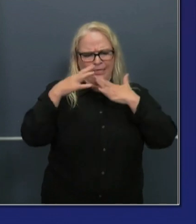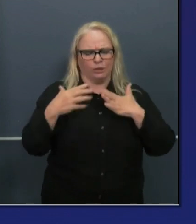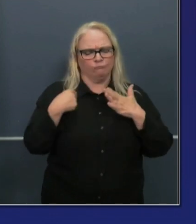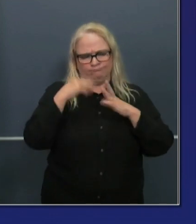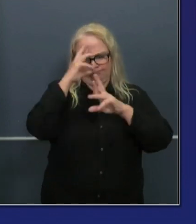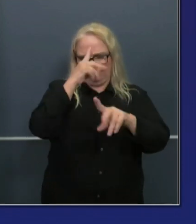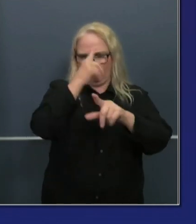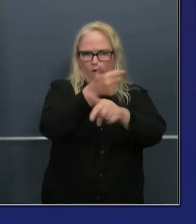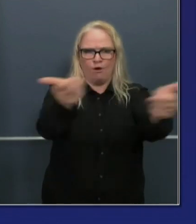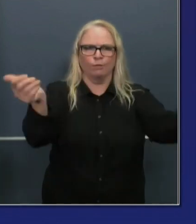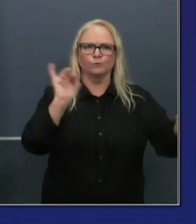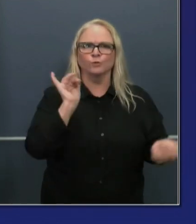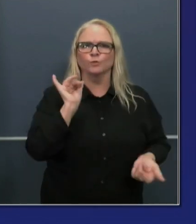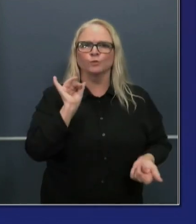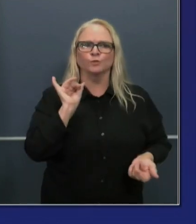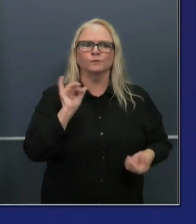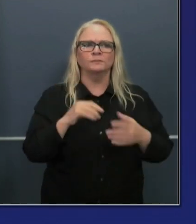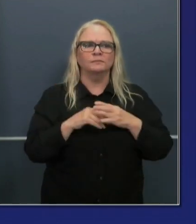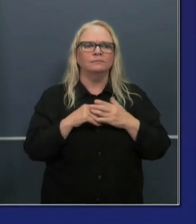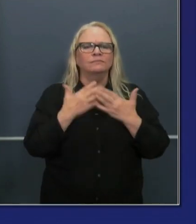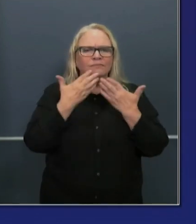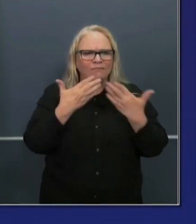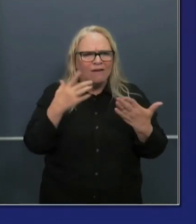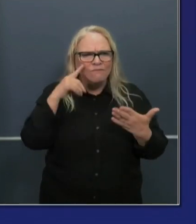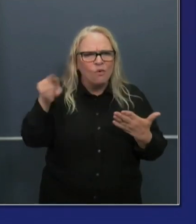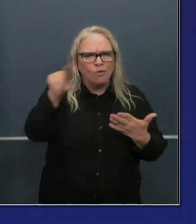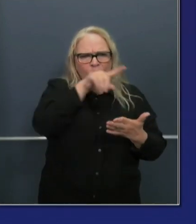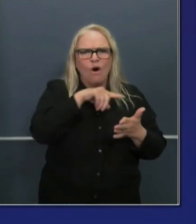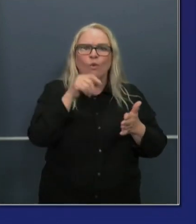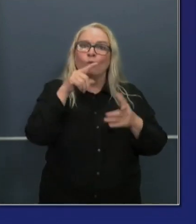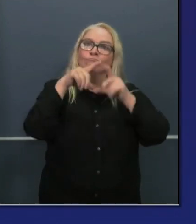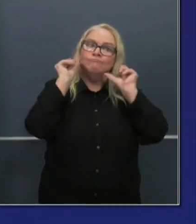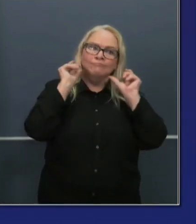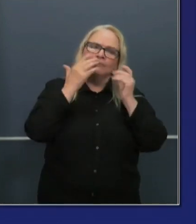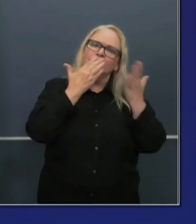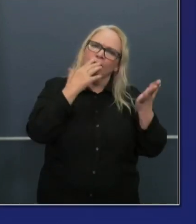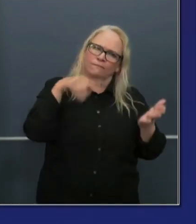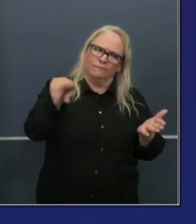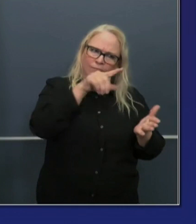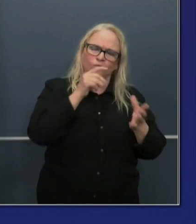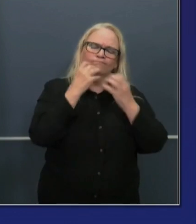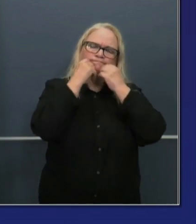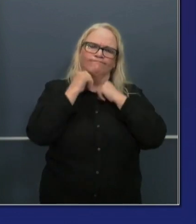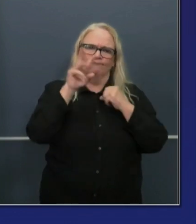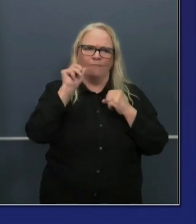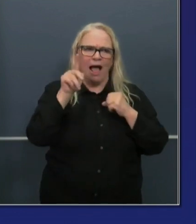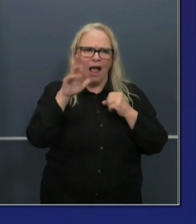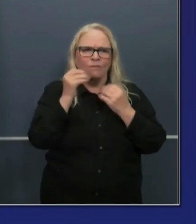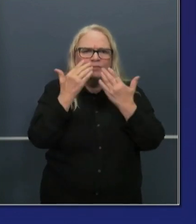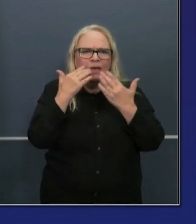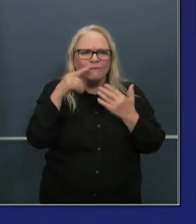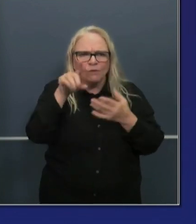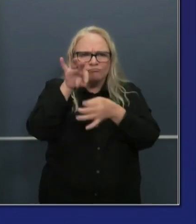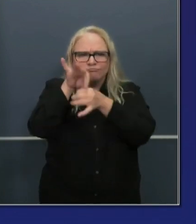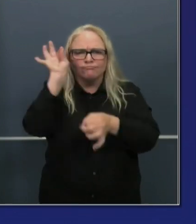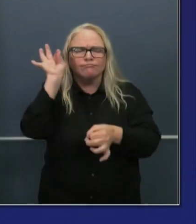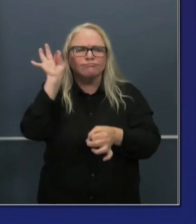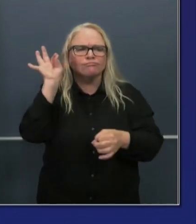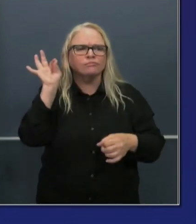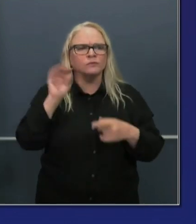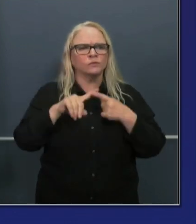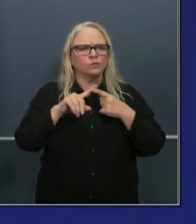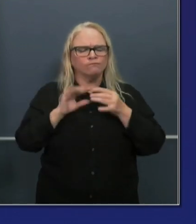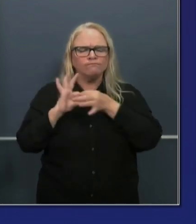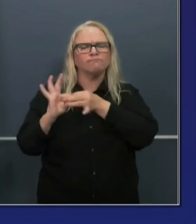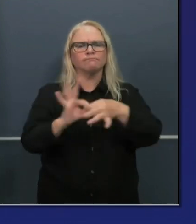leaders out there wearing face coverings, thank you for your example. Thank you for the values. Thank you for the spirit that you bring to this